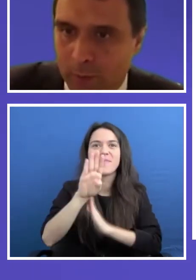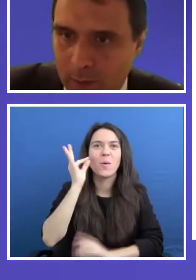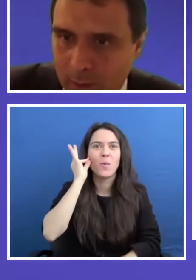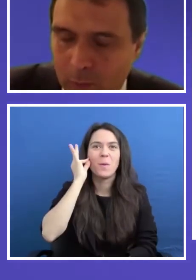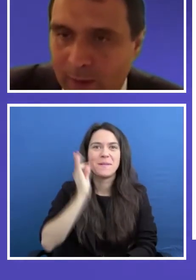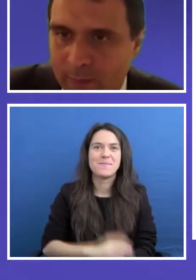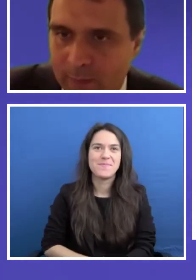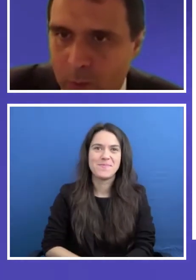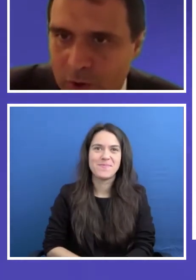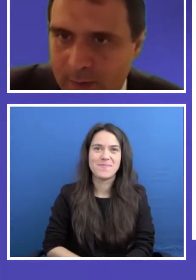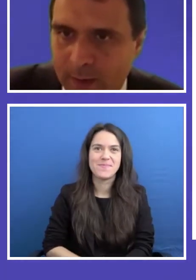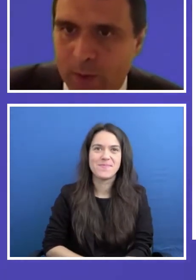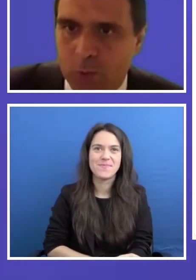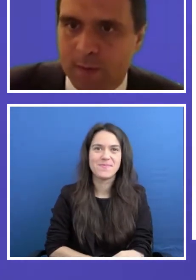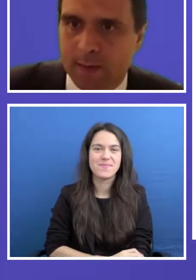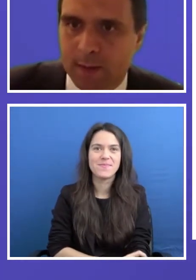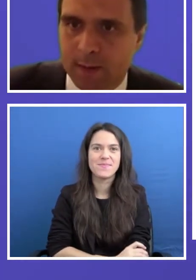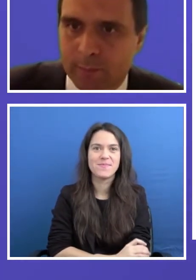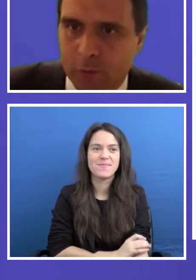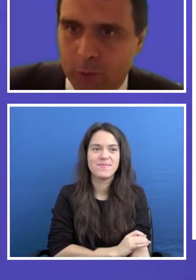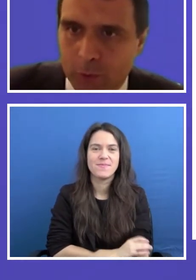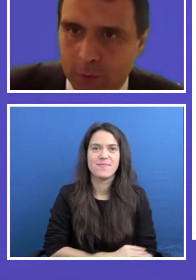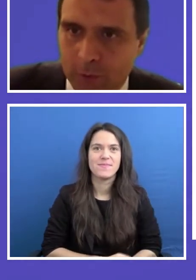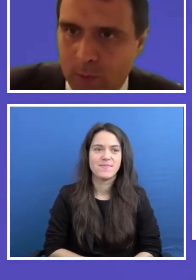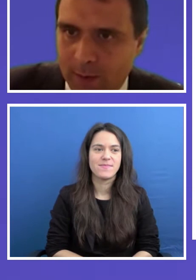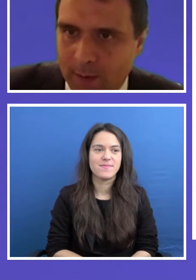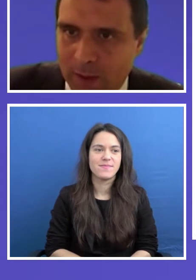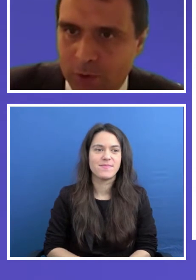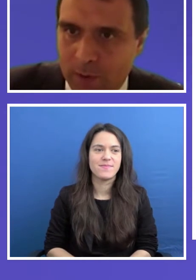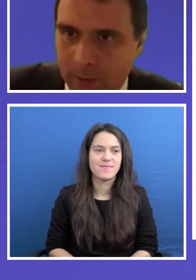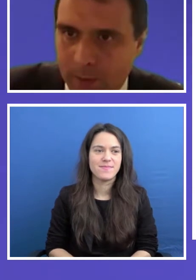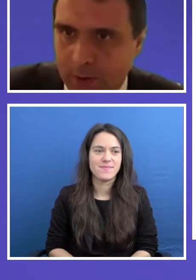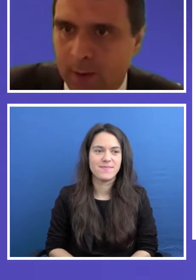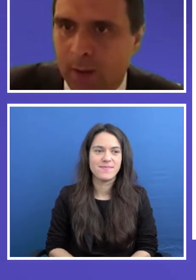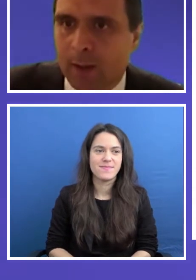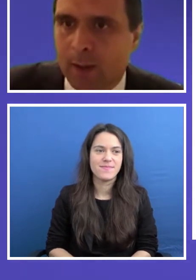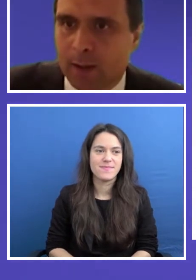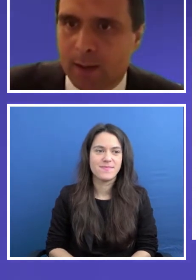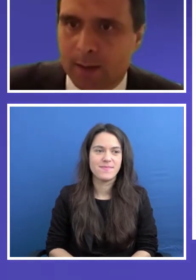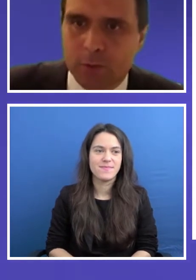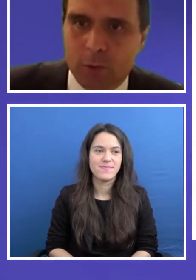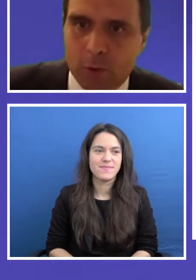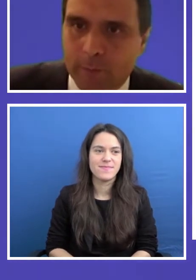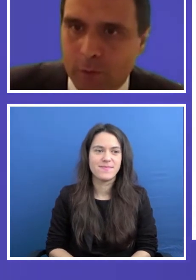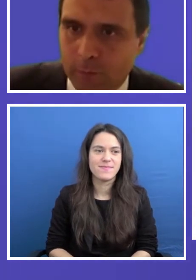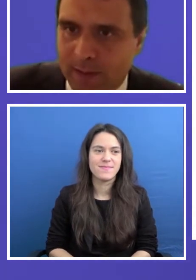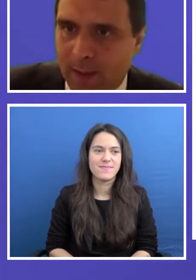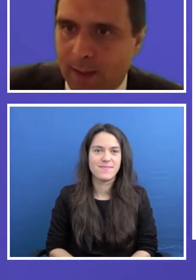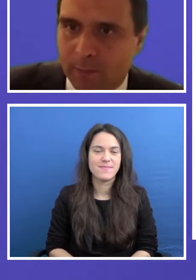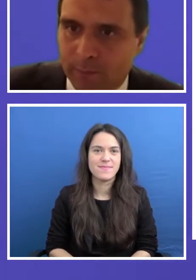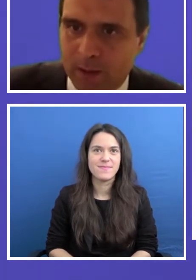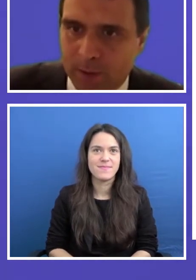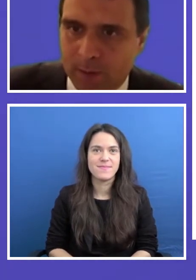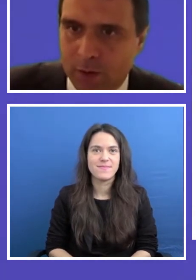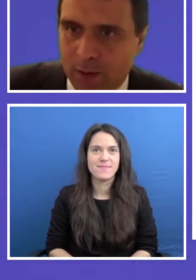one question from we have some questions. I will choose from the audience. One question is on the relevance of